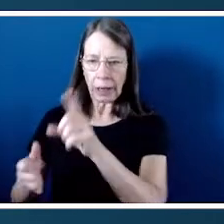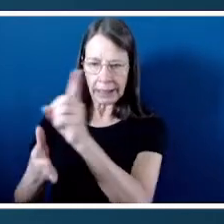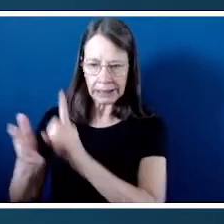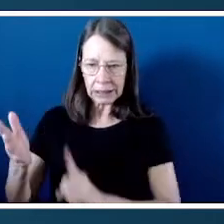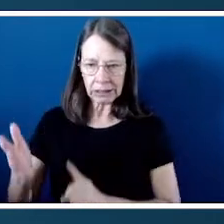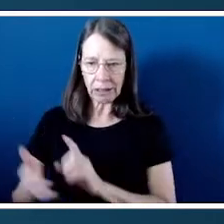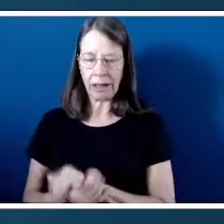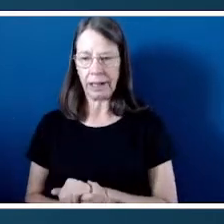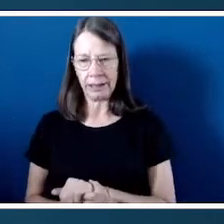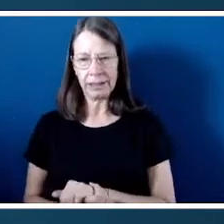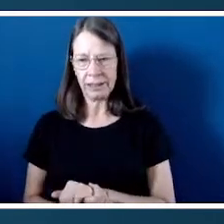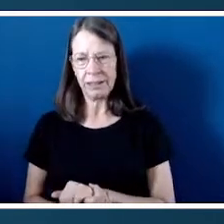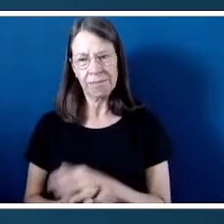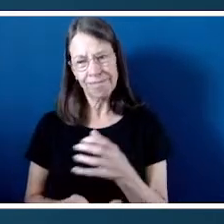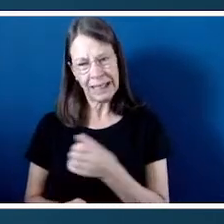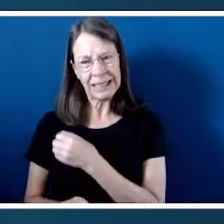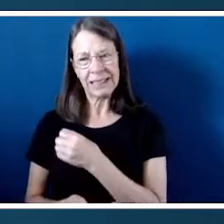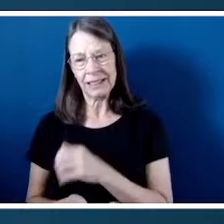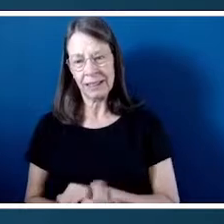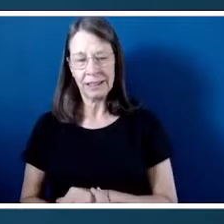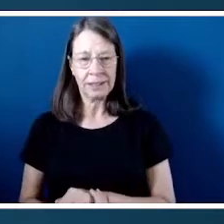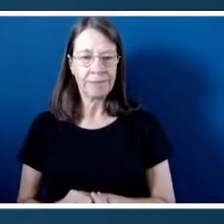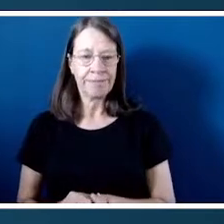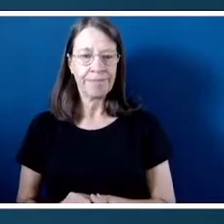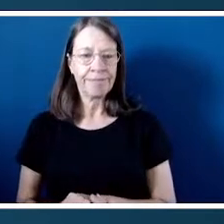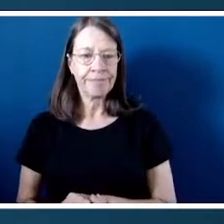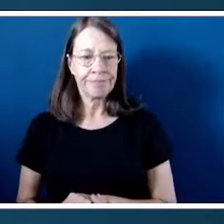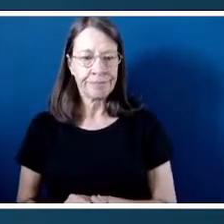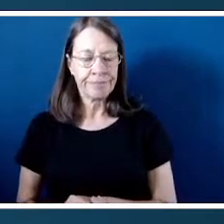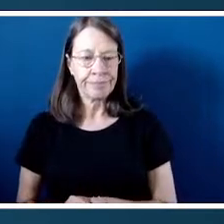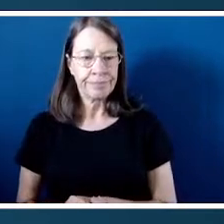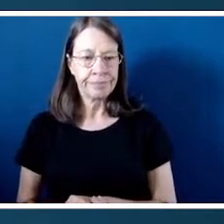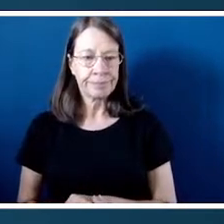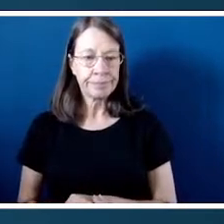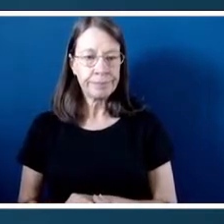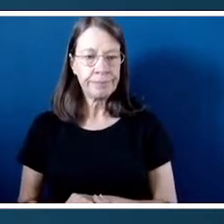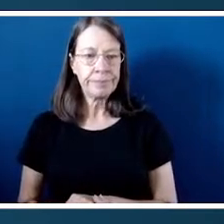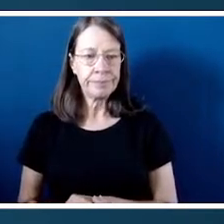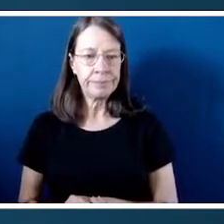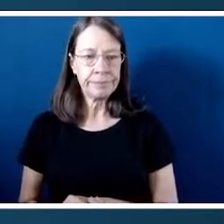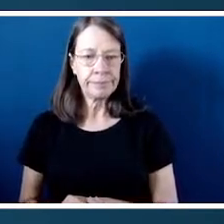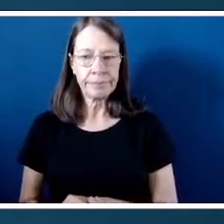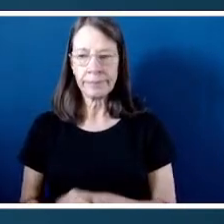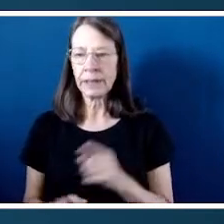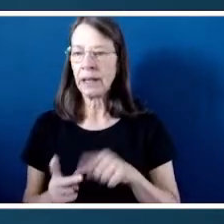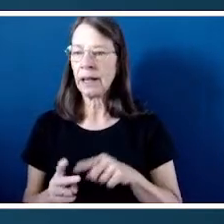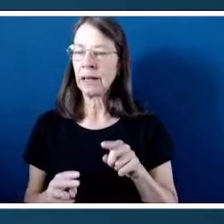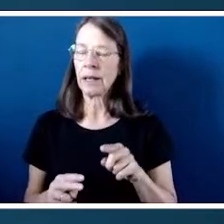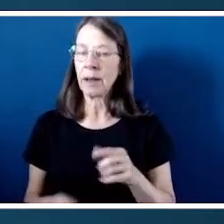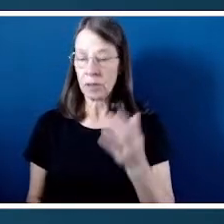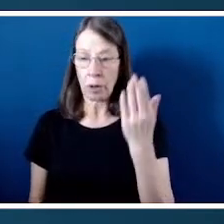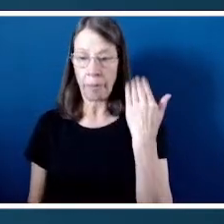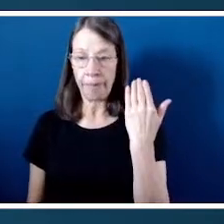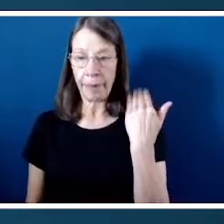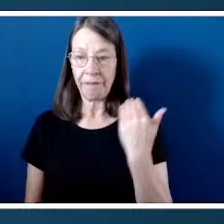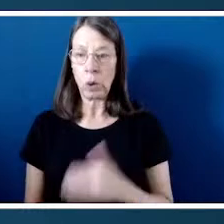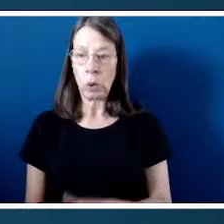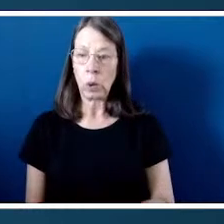implemented. When the leaders of the Pacific small states met in Rarotonga earlier this